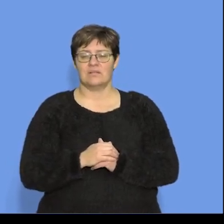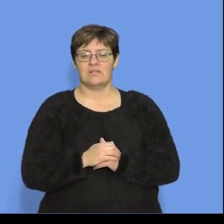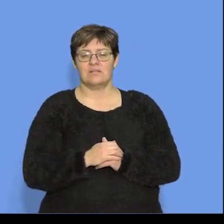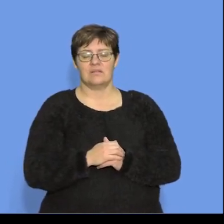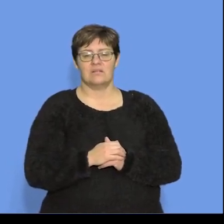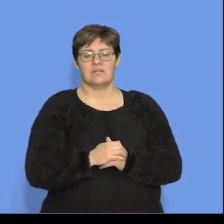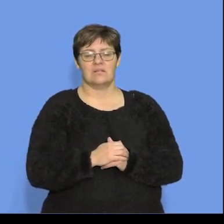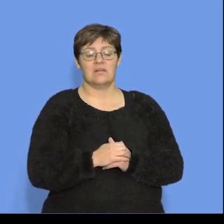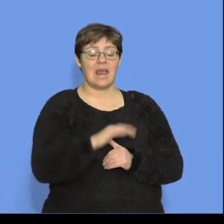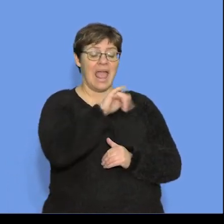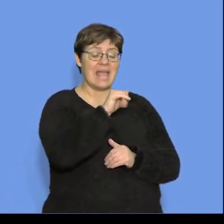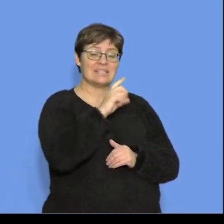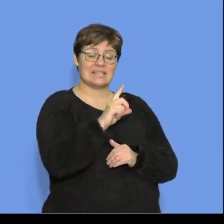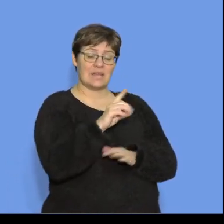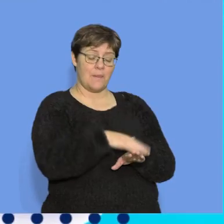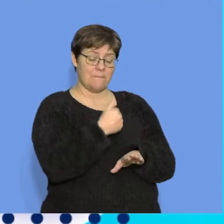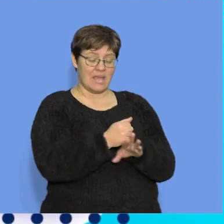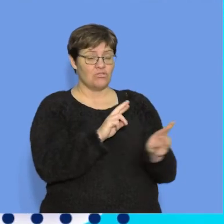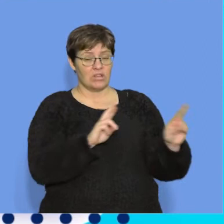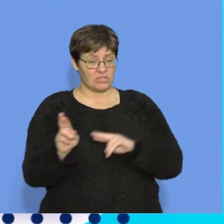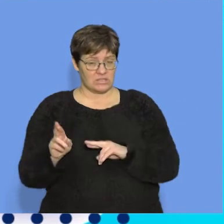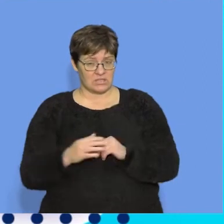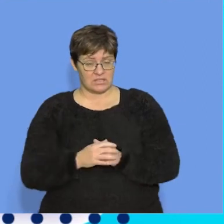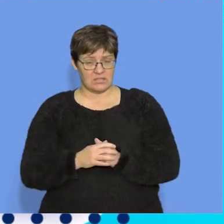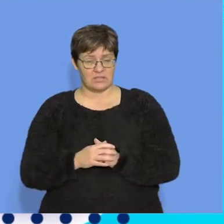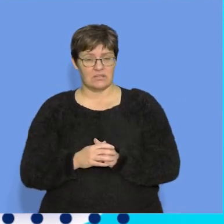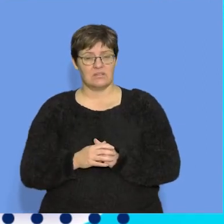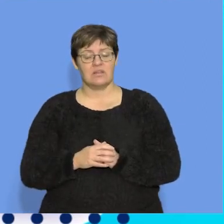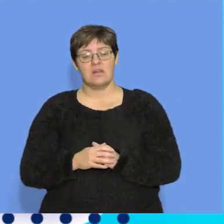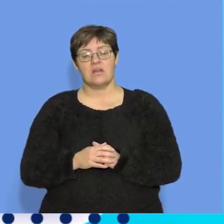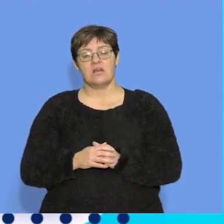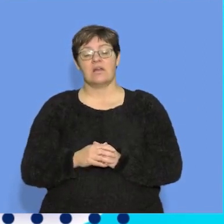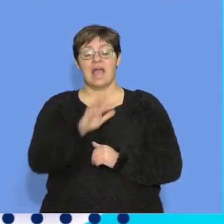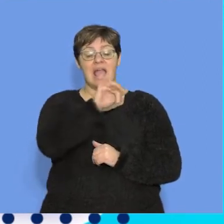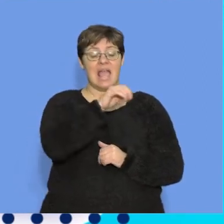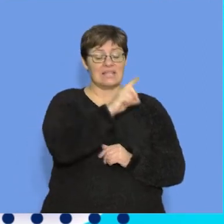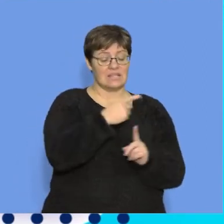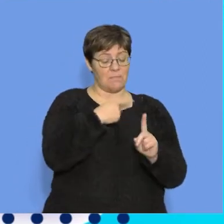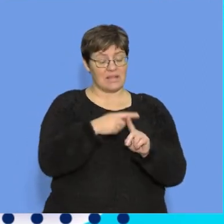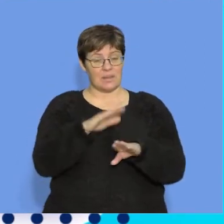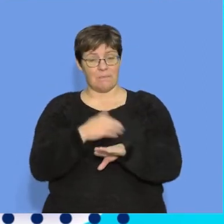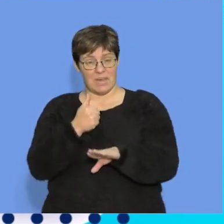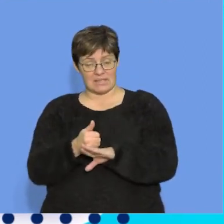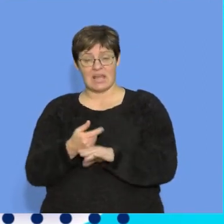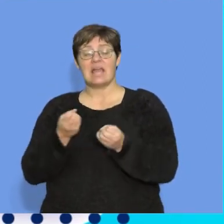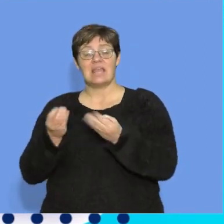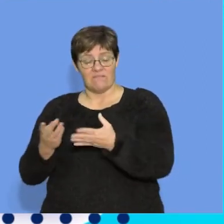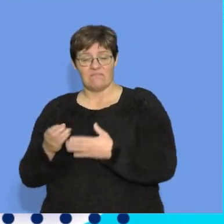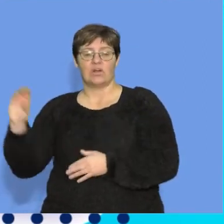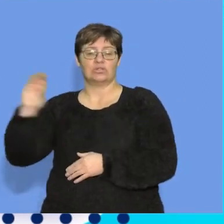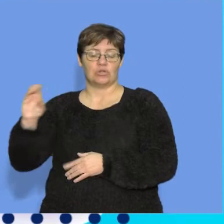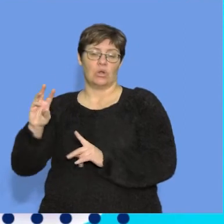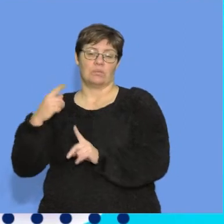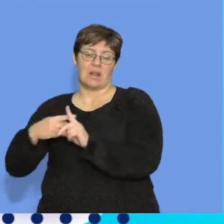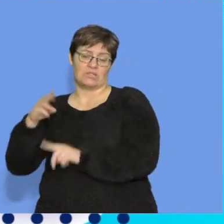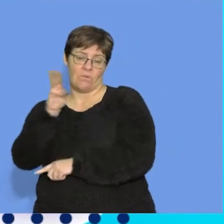in acid-base reactions, final thing that I want to get to is that an acid plus a base gives you salt plus water. And